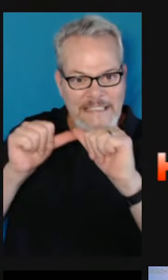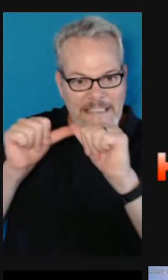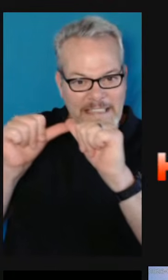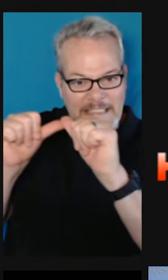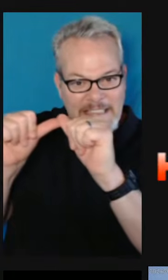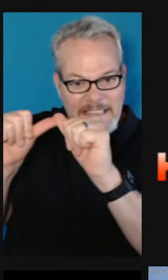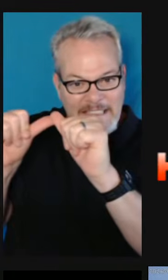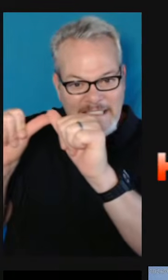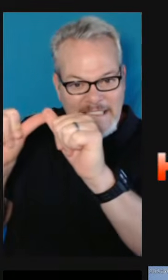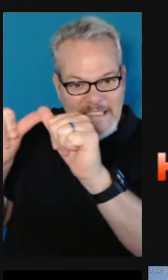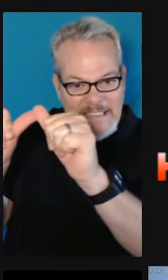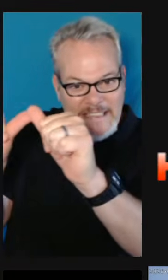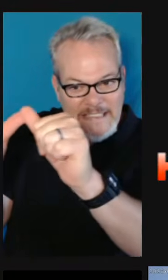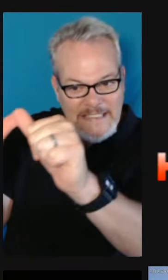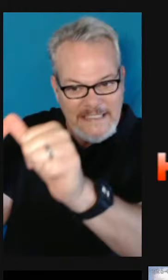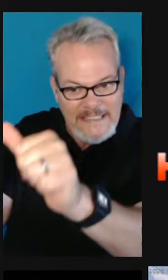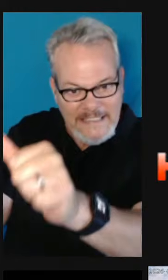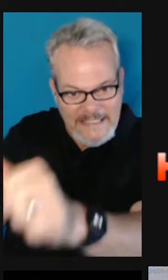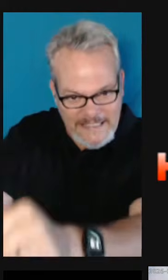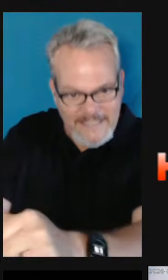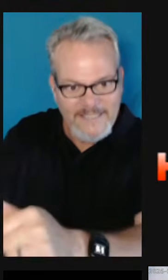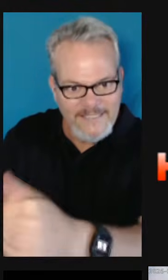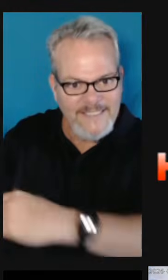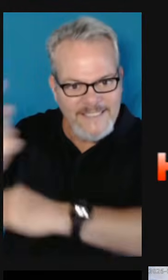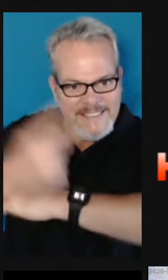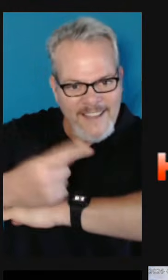particulates in a day's sense here.